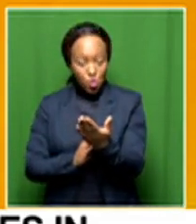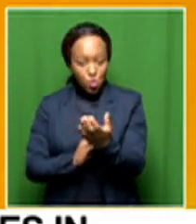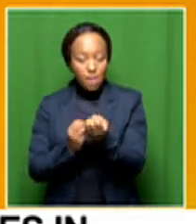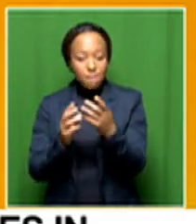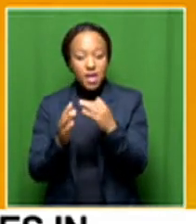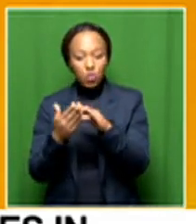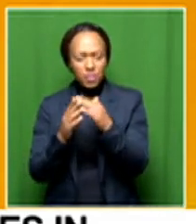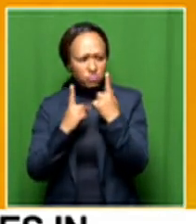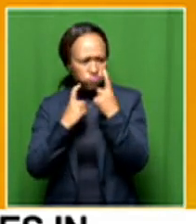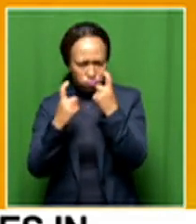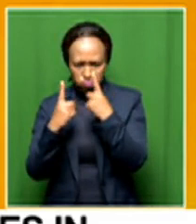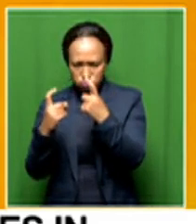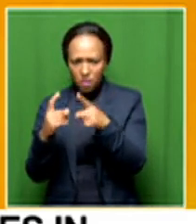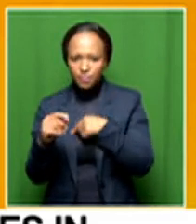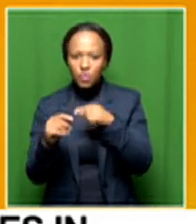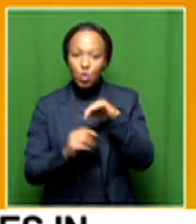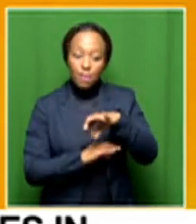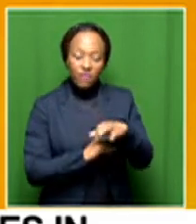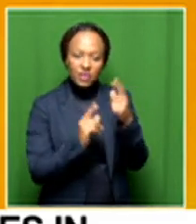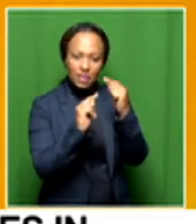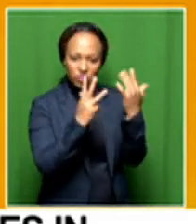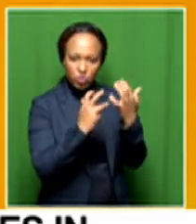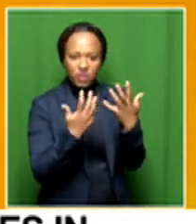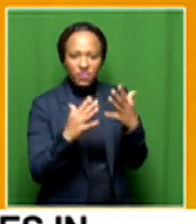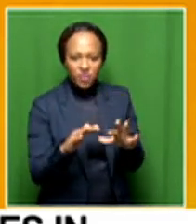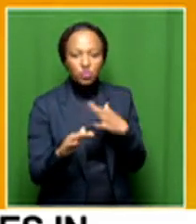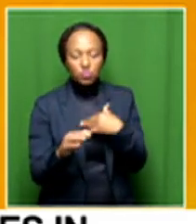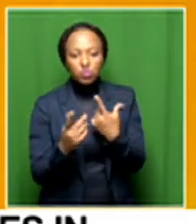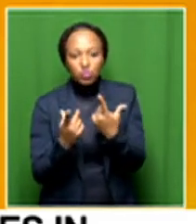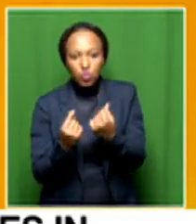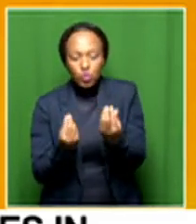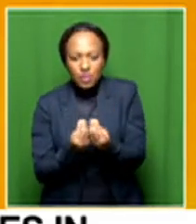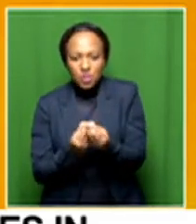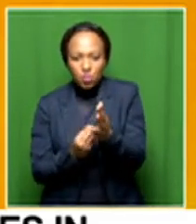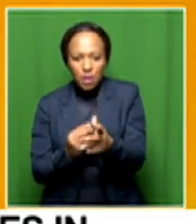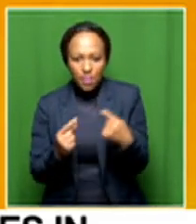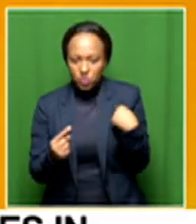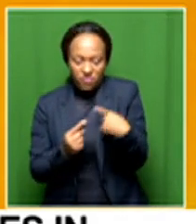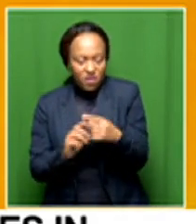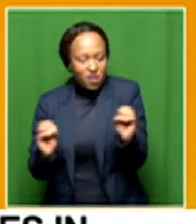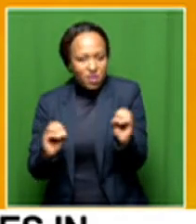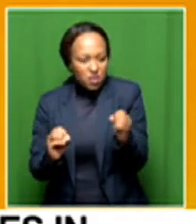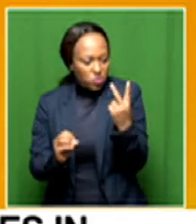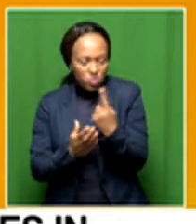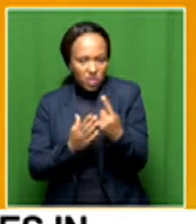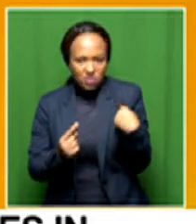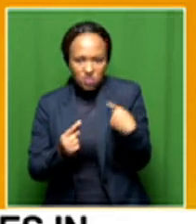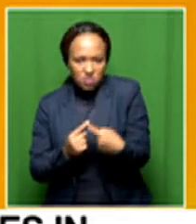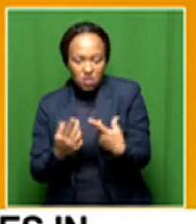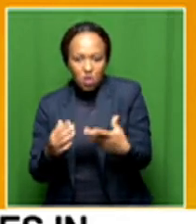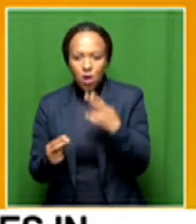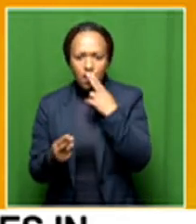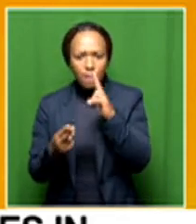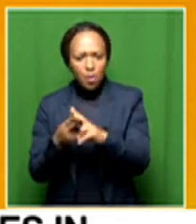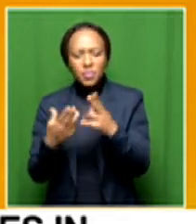fronts. The provincial Treasury promised to act on those found in the wrong, but nothing has happened in the past 2 weeks since the promise